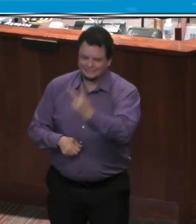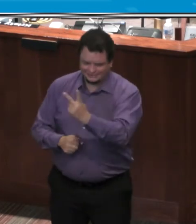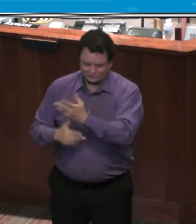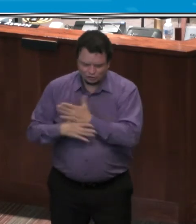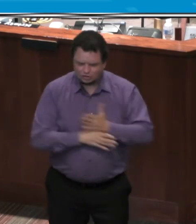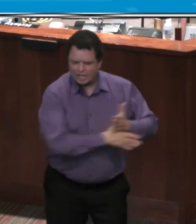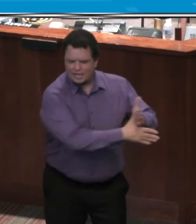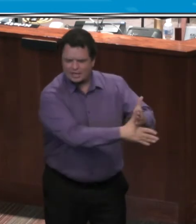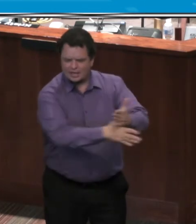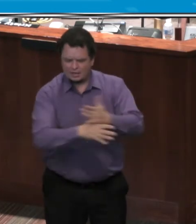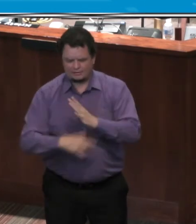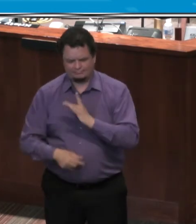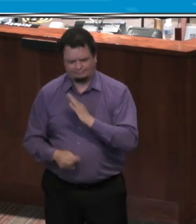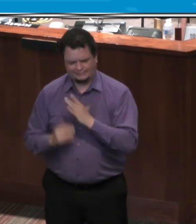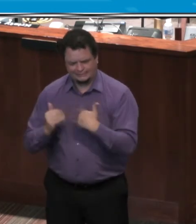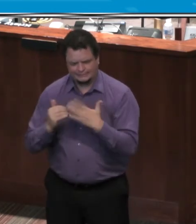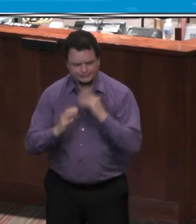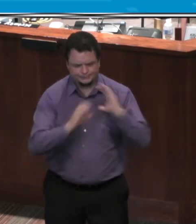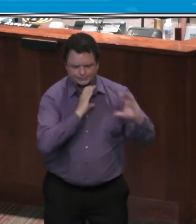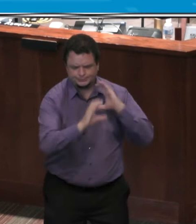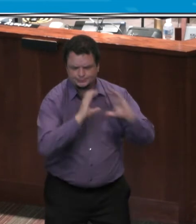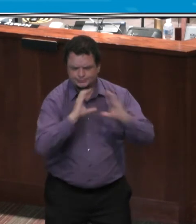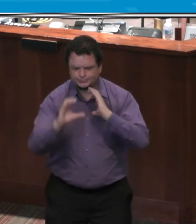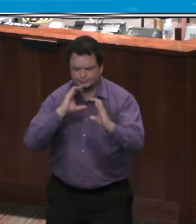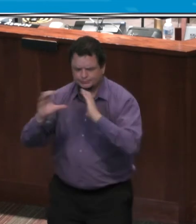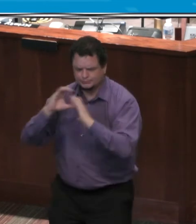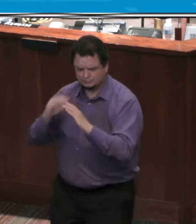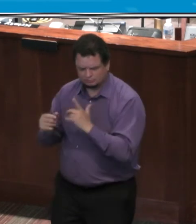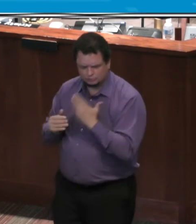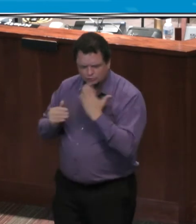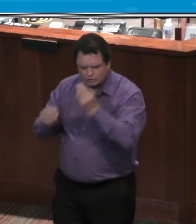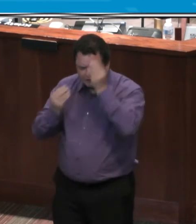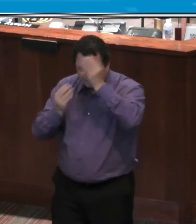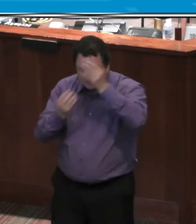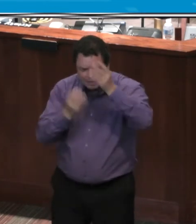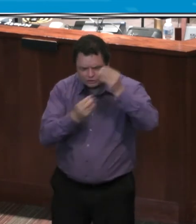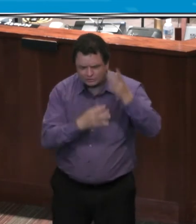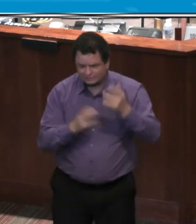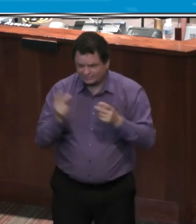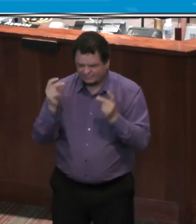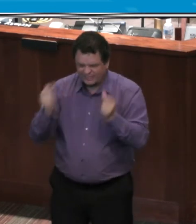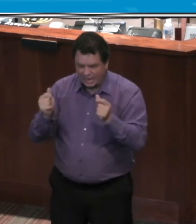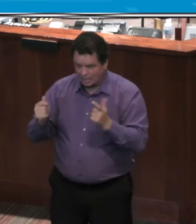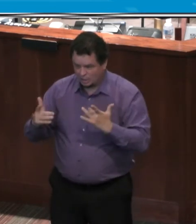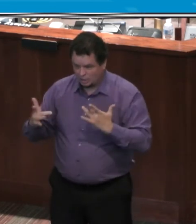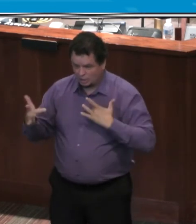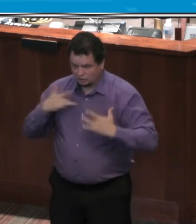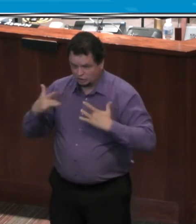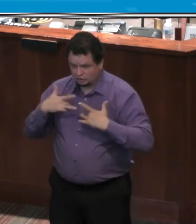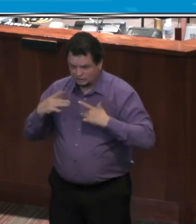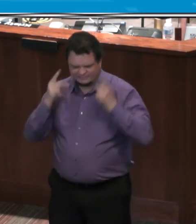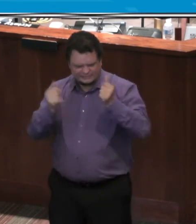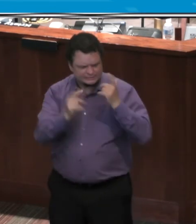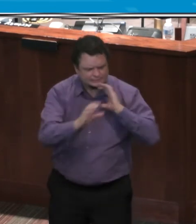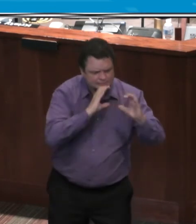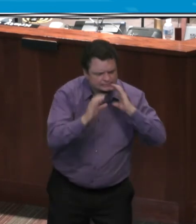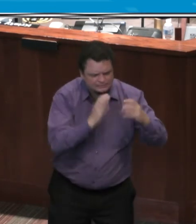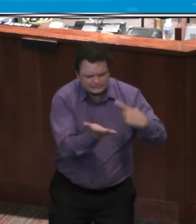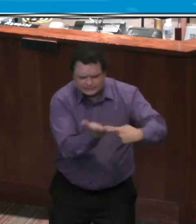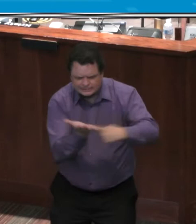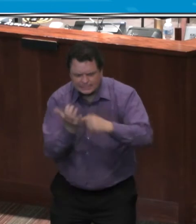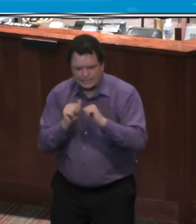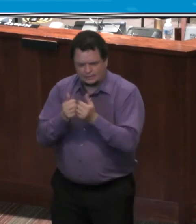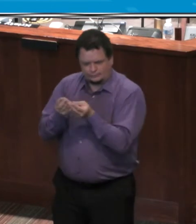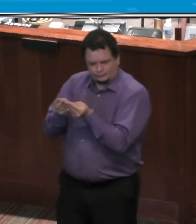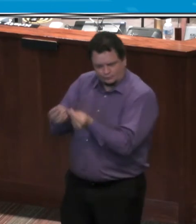their concerns, and through that we've been able to help them address them and find the best way forward. So we do host weekly meetings with